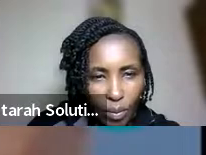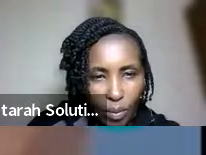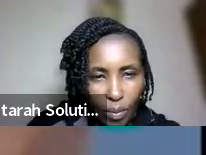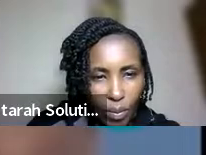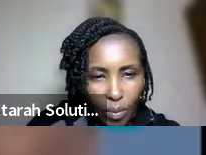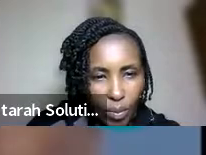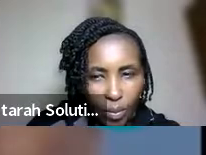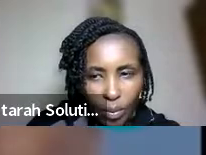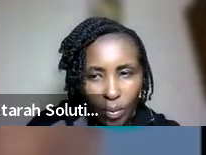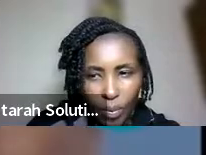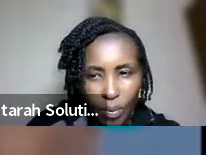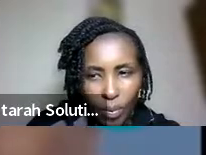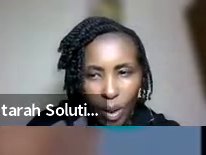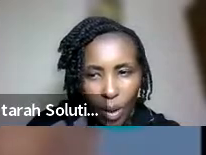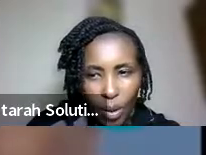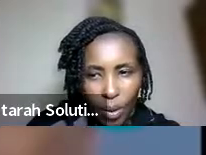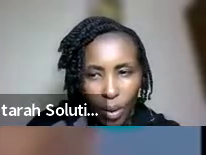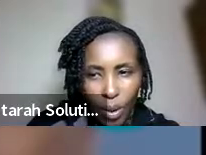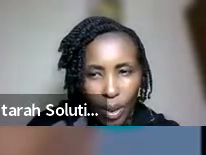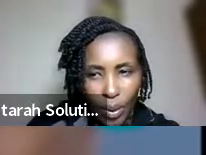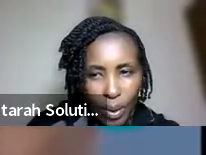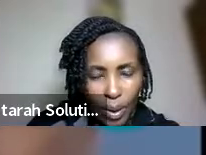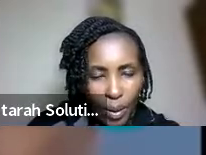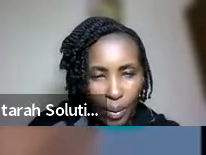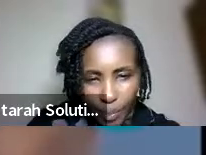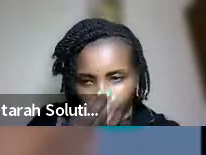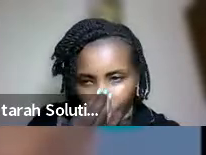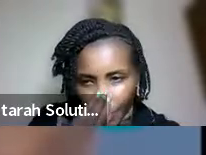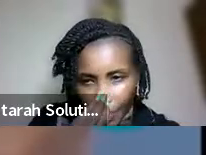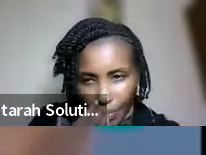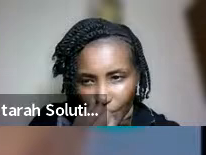Any thumbs up? No, no sound.